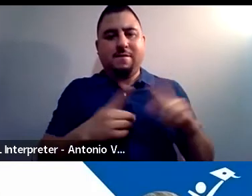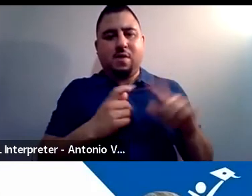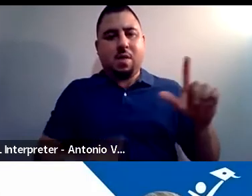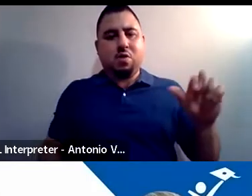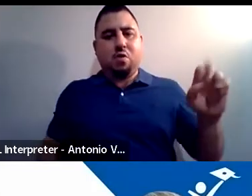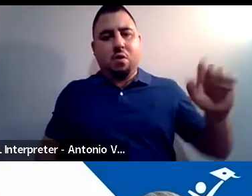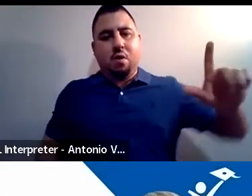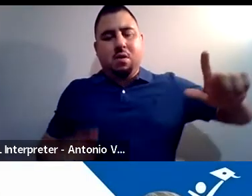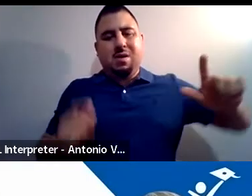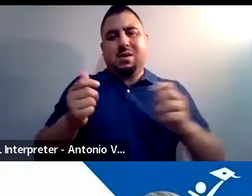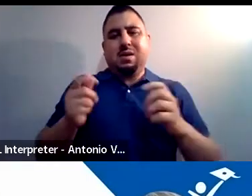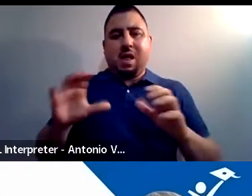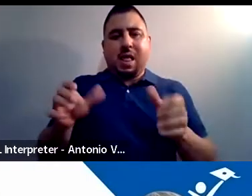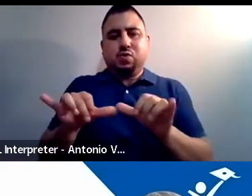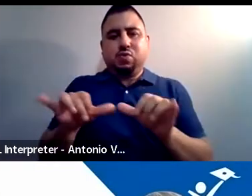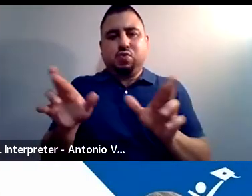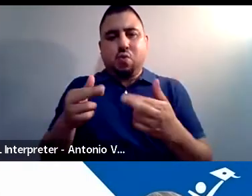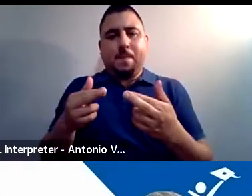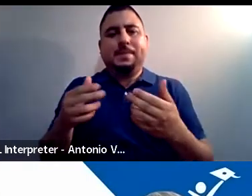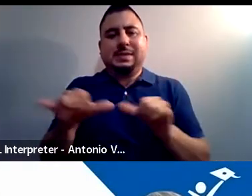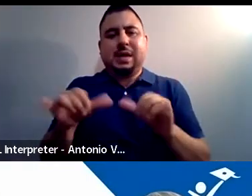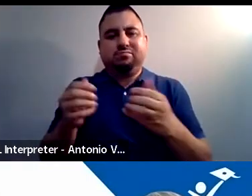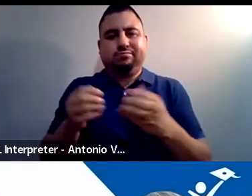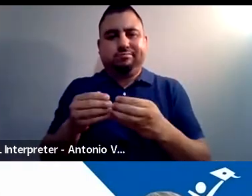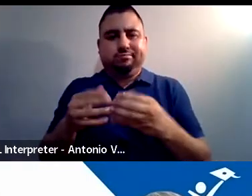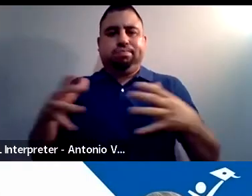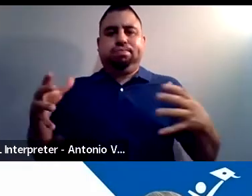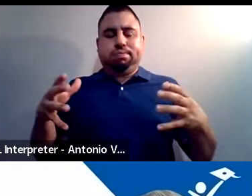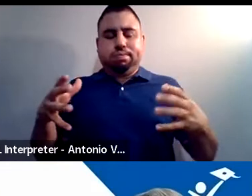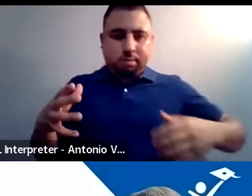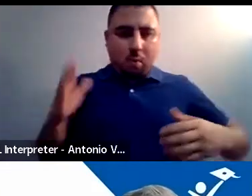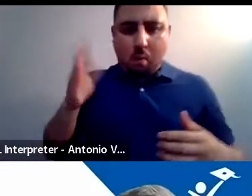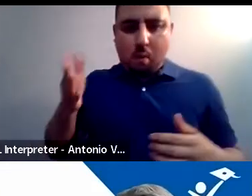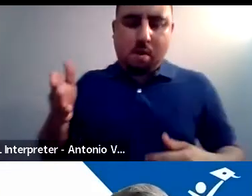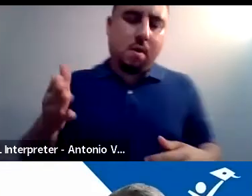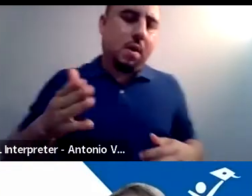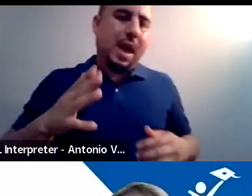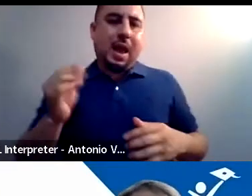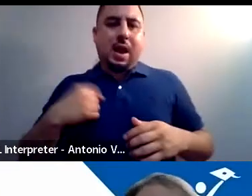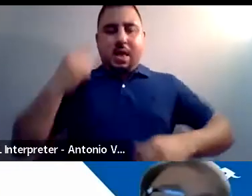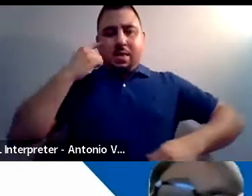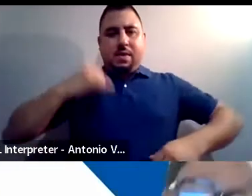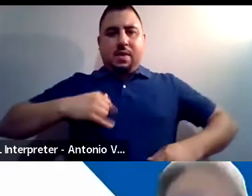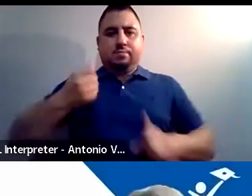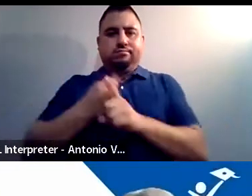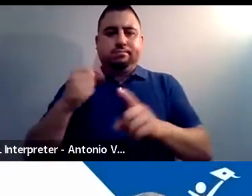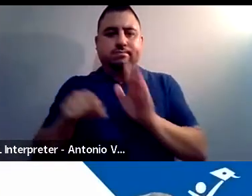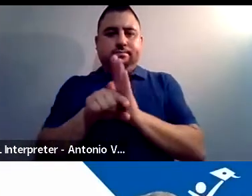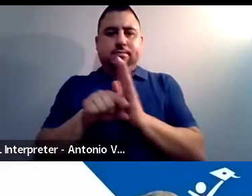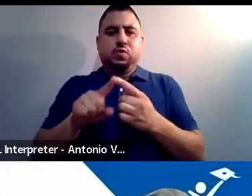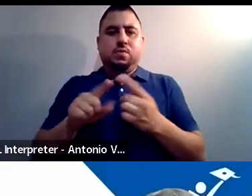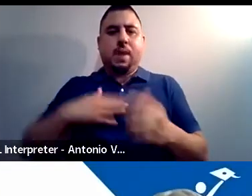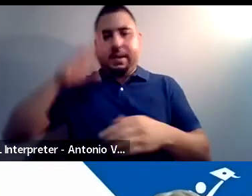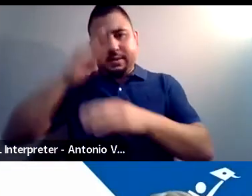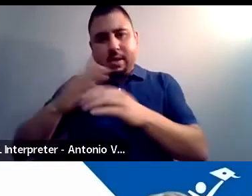have bigger classrooms, and it's just going to increase the number of students per classroom. And I think that that would be detrimental to my son's